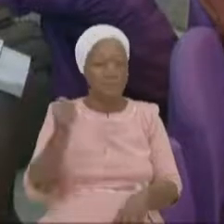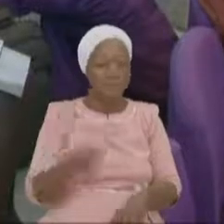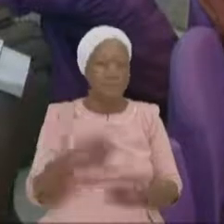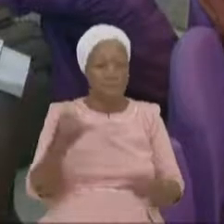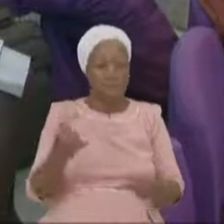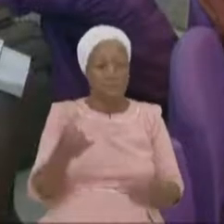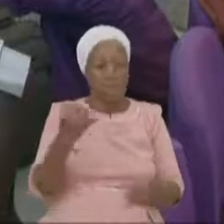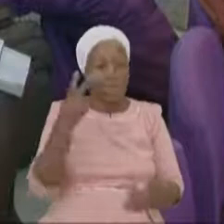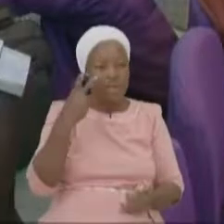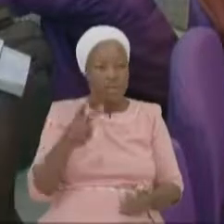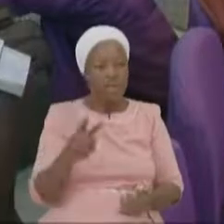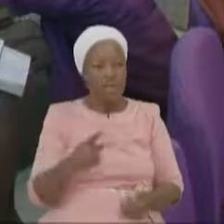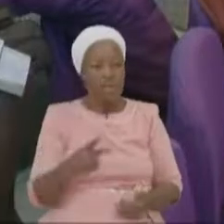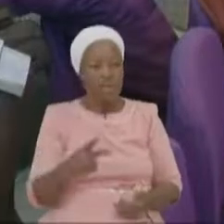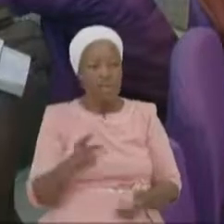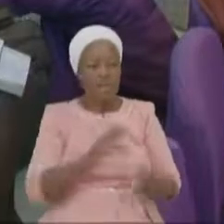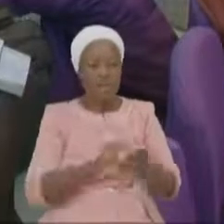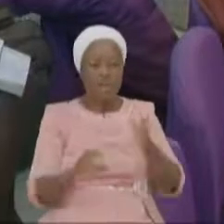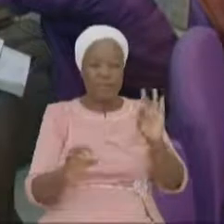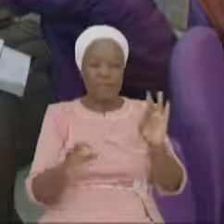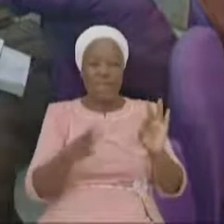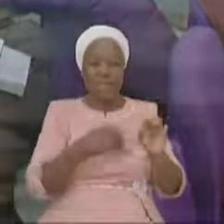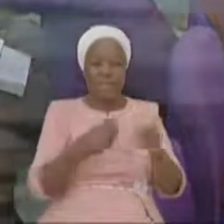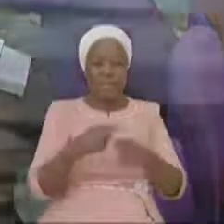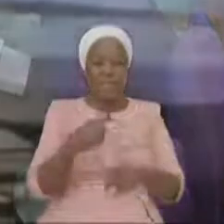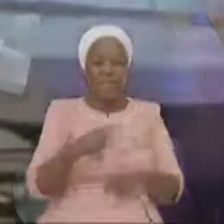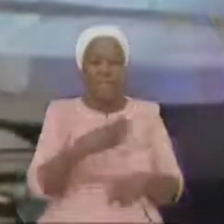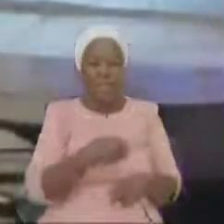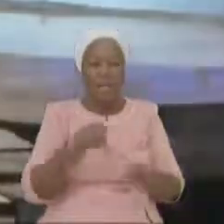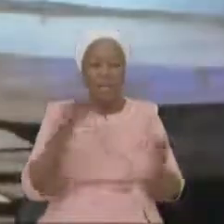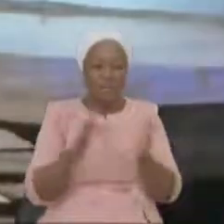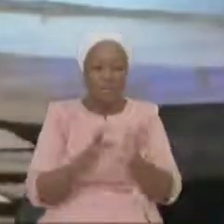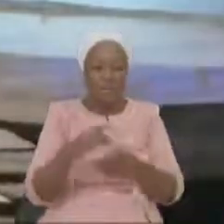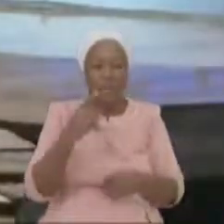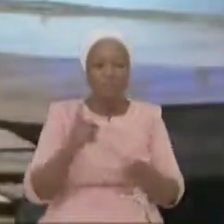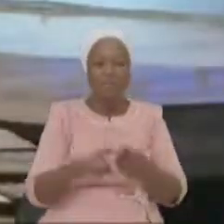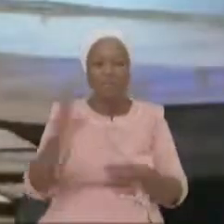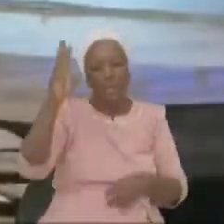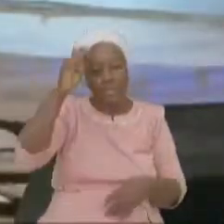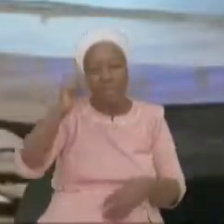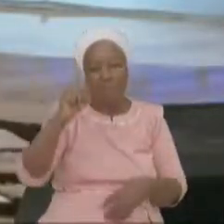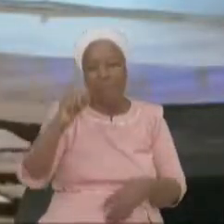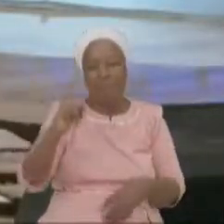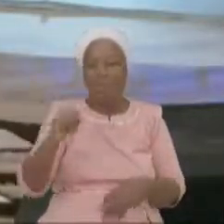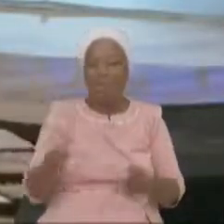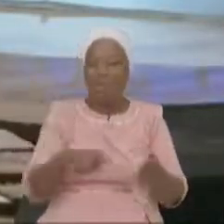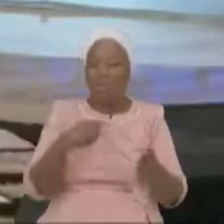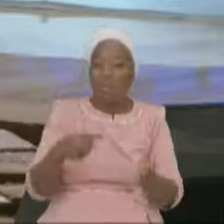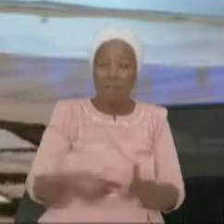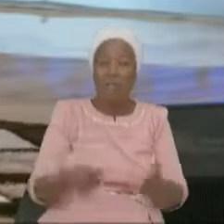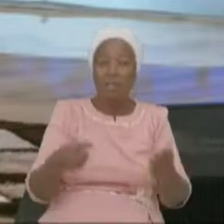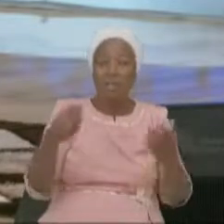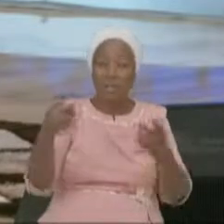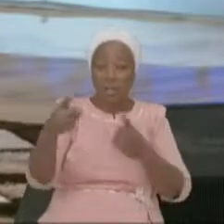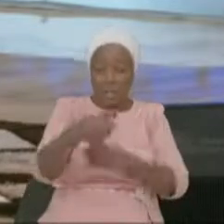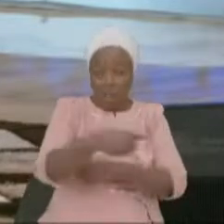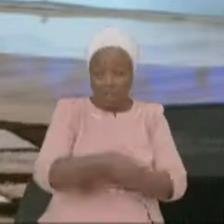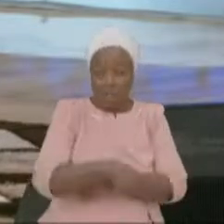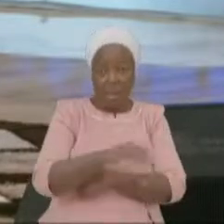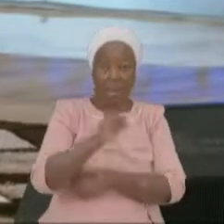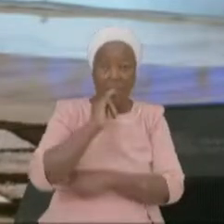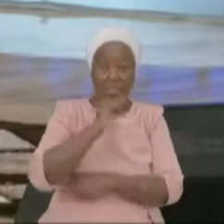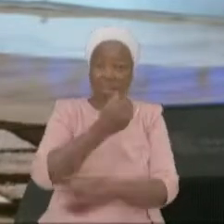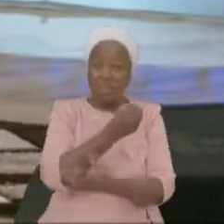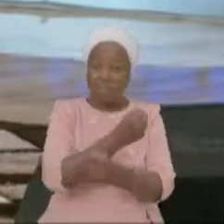and Jesus said unto him, this day is salvation come